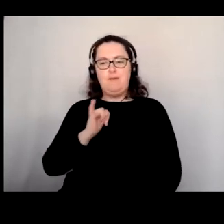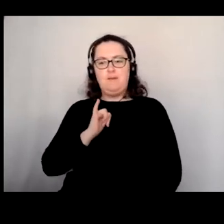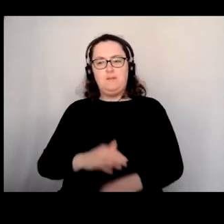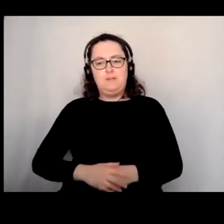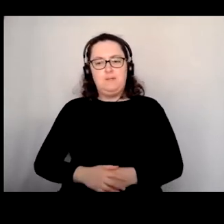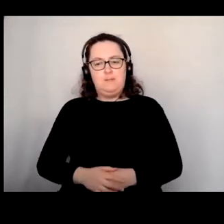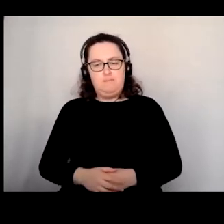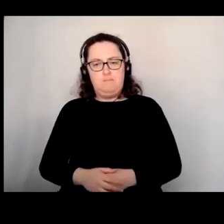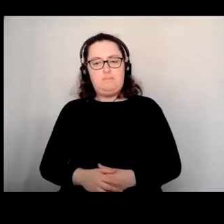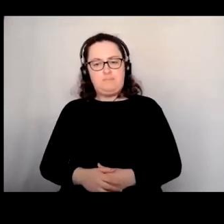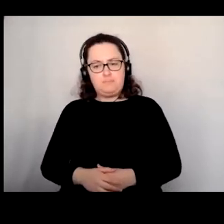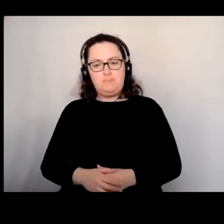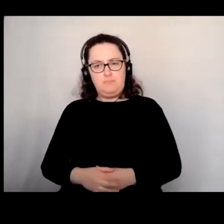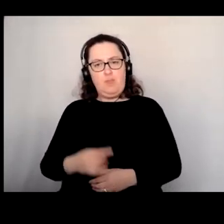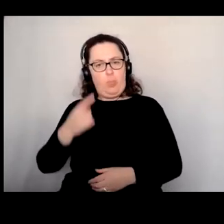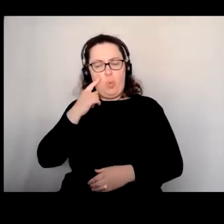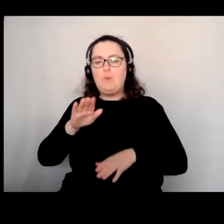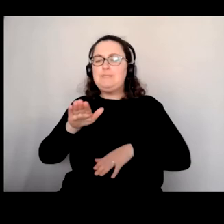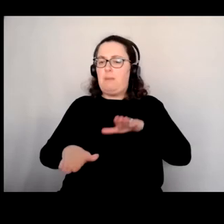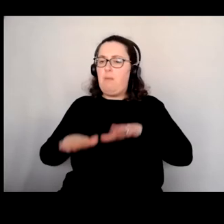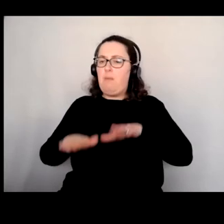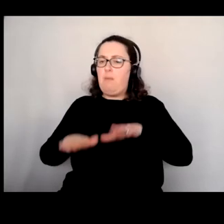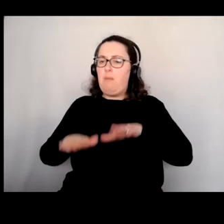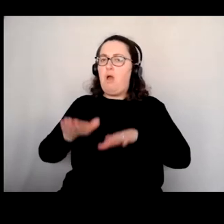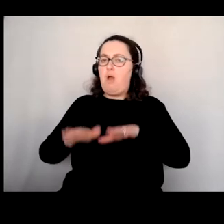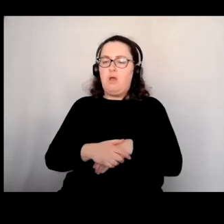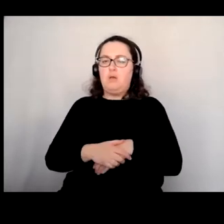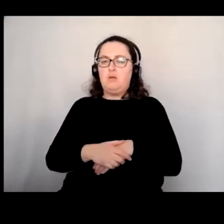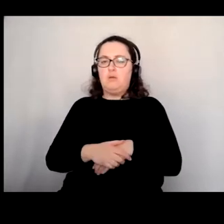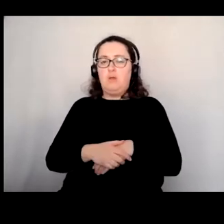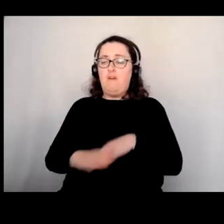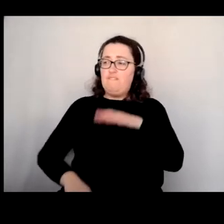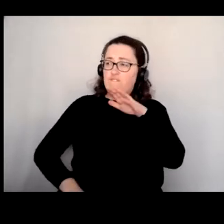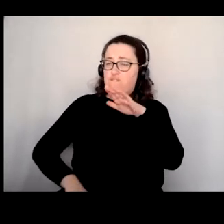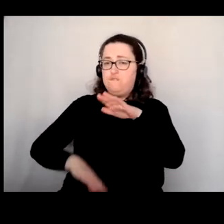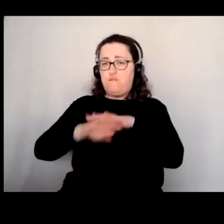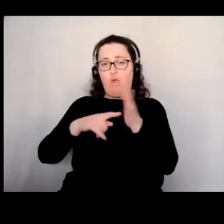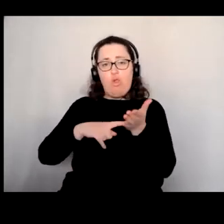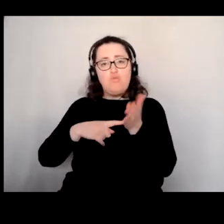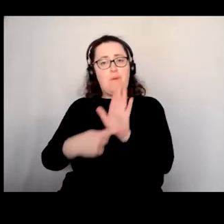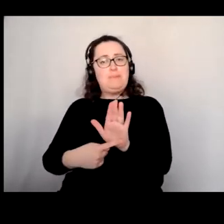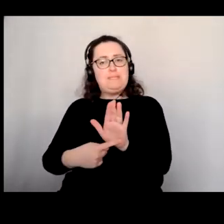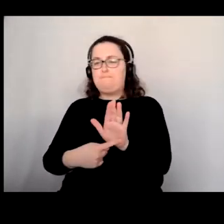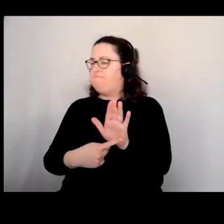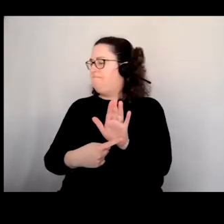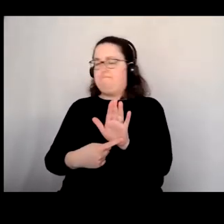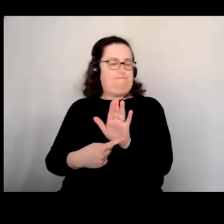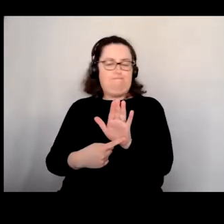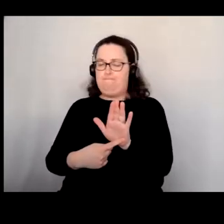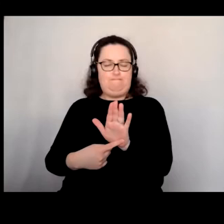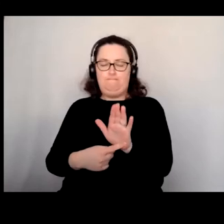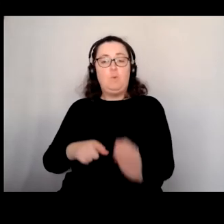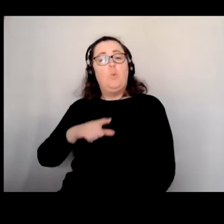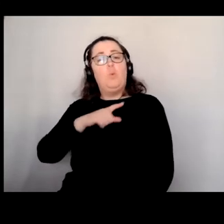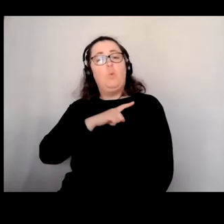artist that I saw something similar in, but still not a full representation, because I